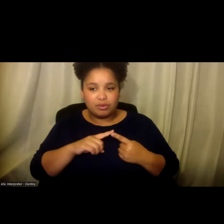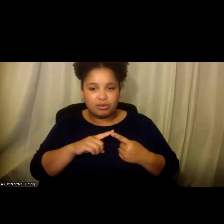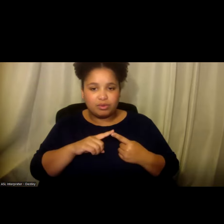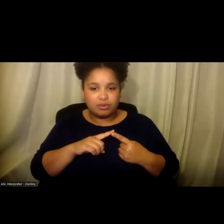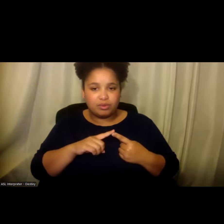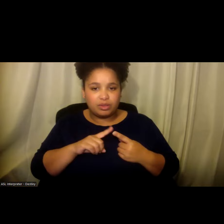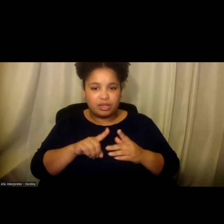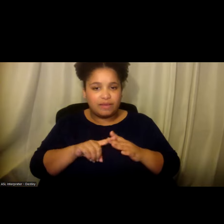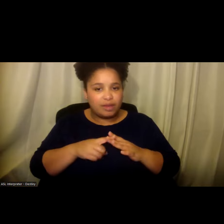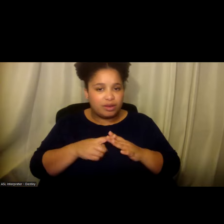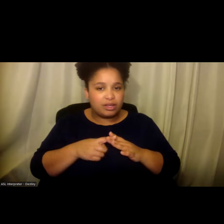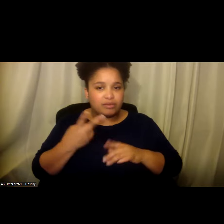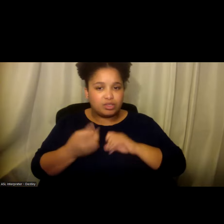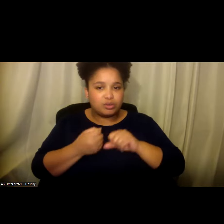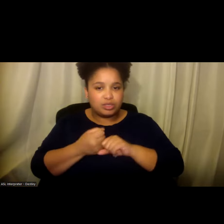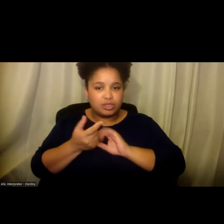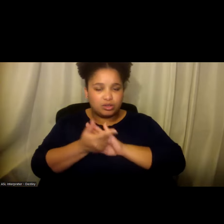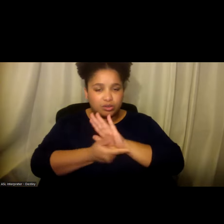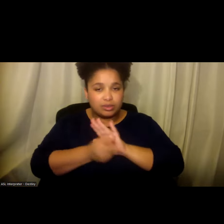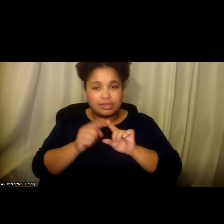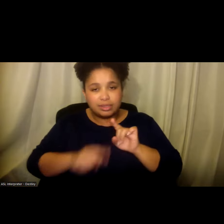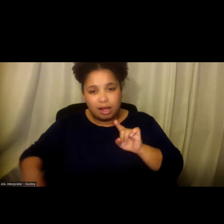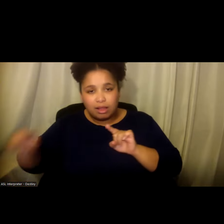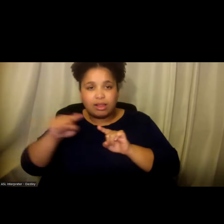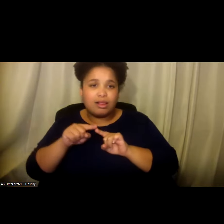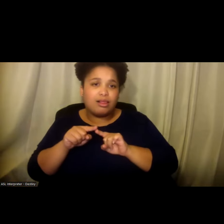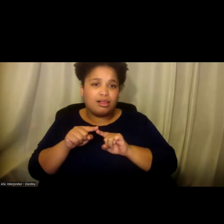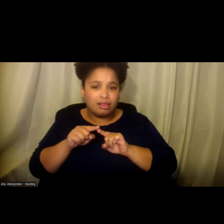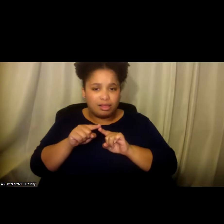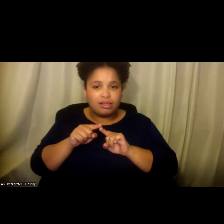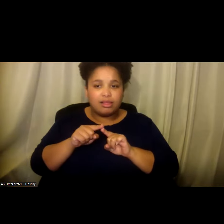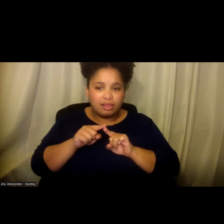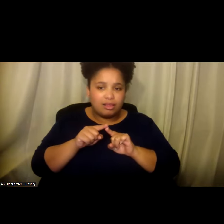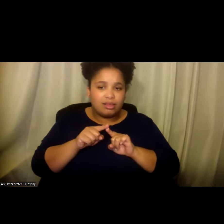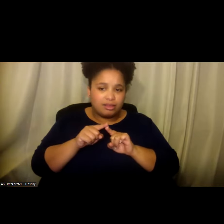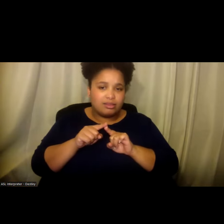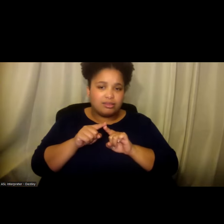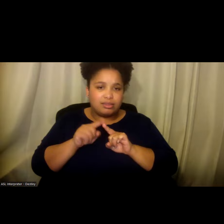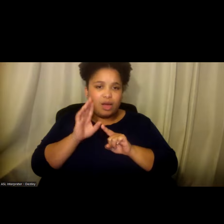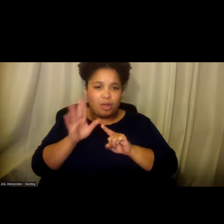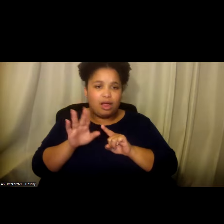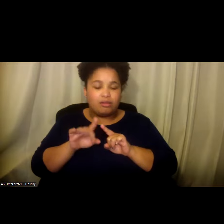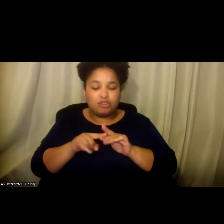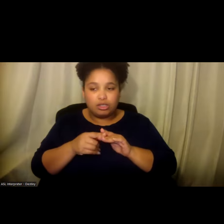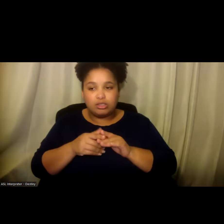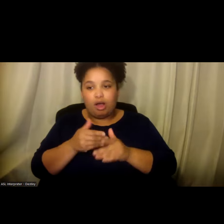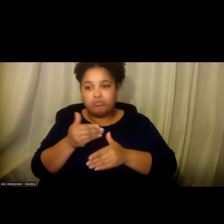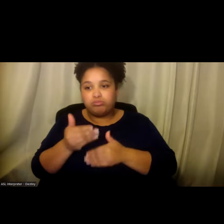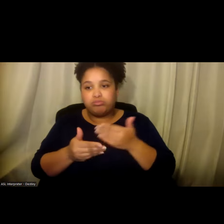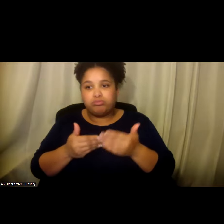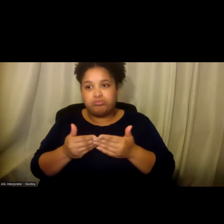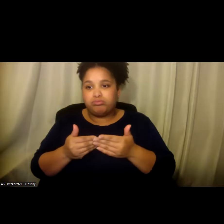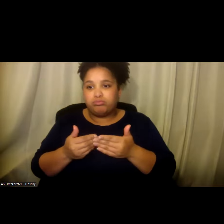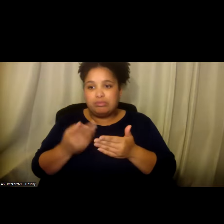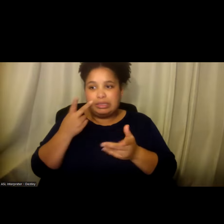very beginnings of a 2-year legislative cycle that will continue to evolve. So we'll ask if any committee